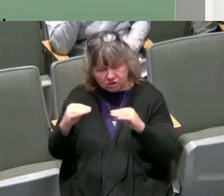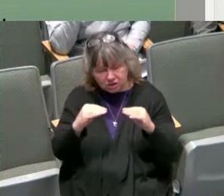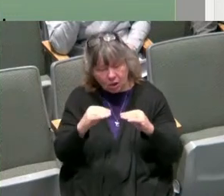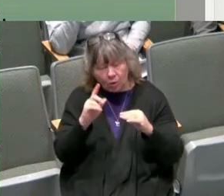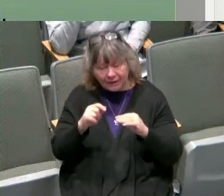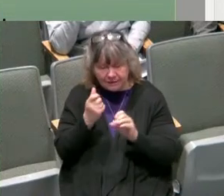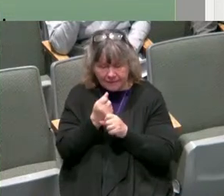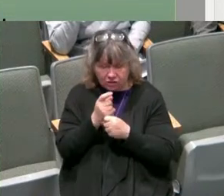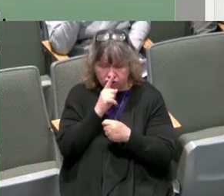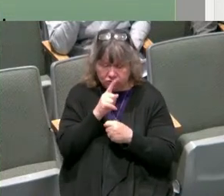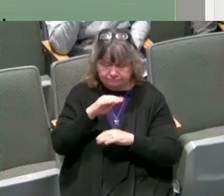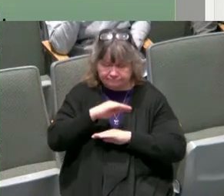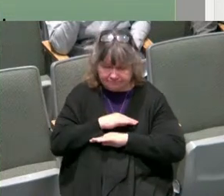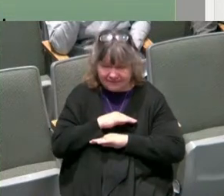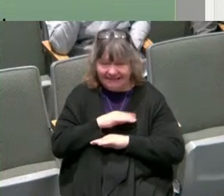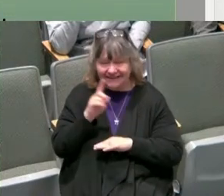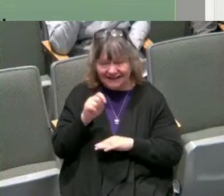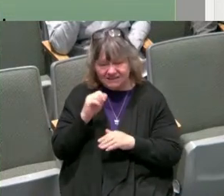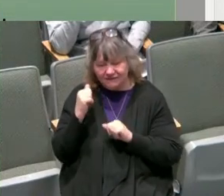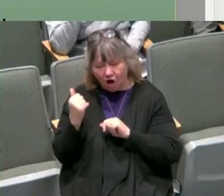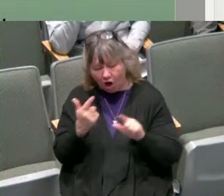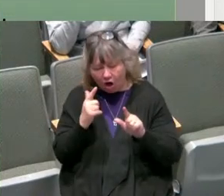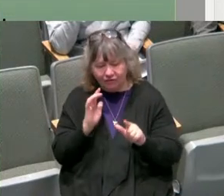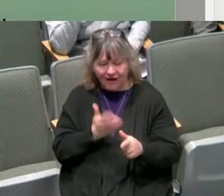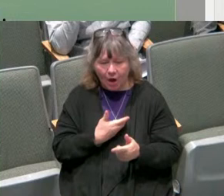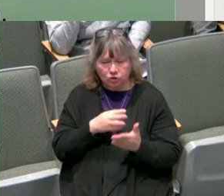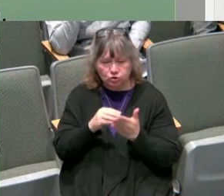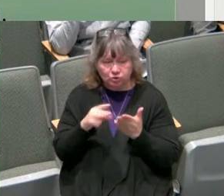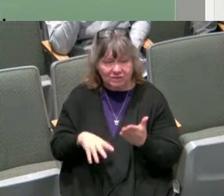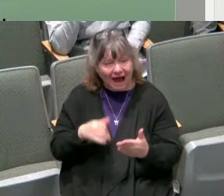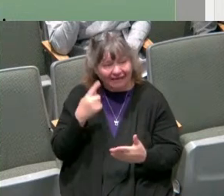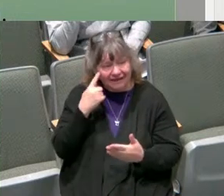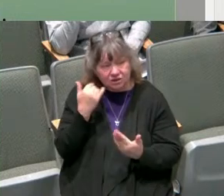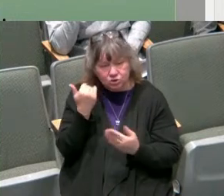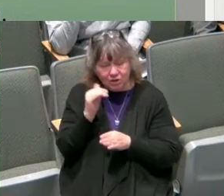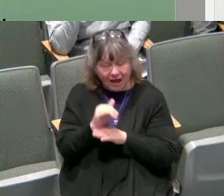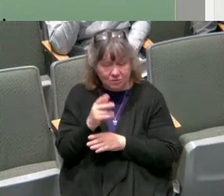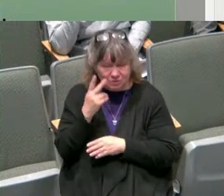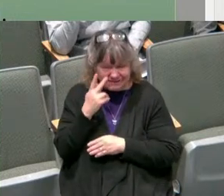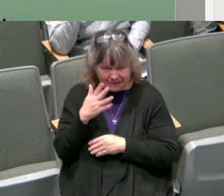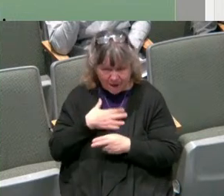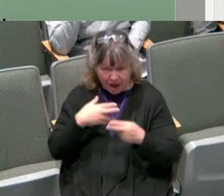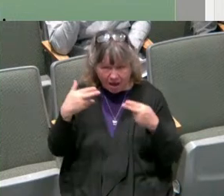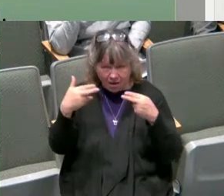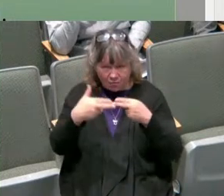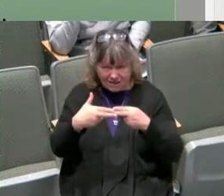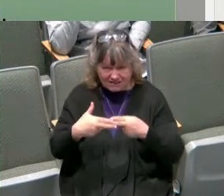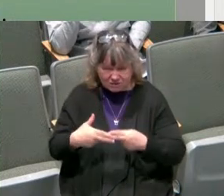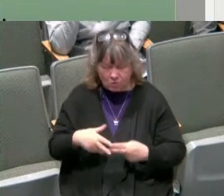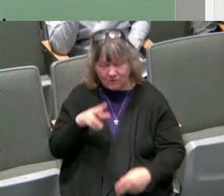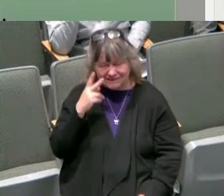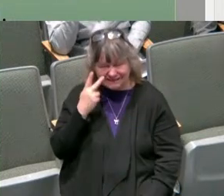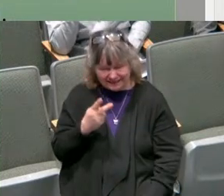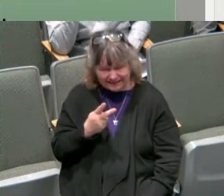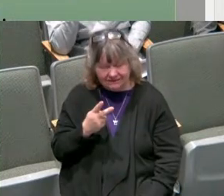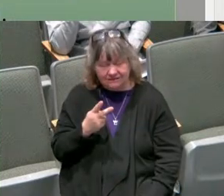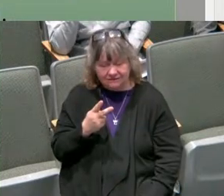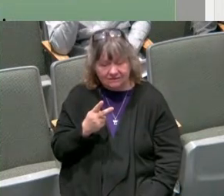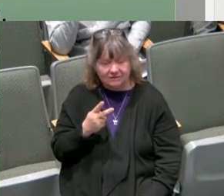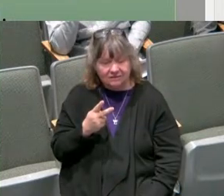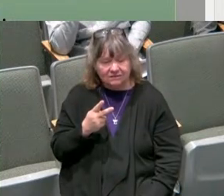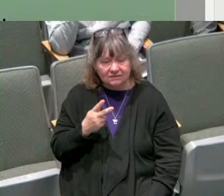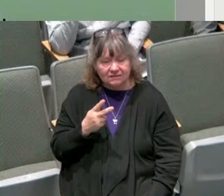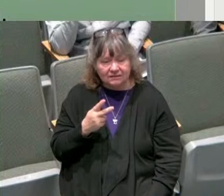that it meets the needs of every one of our Learners and I think tonight as you look at my presentation you're going to see